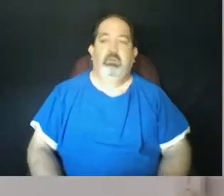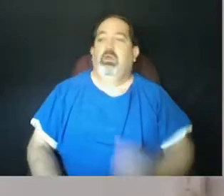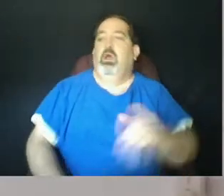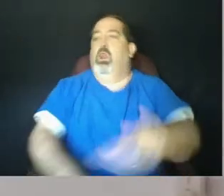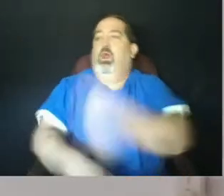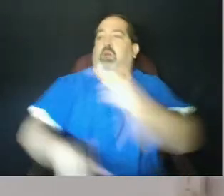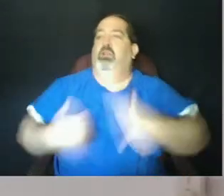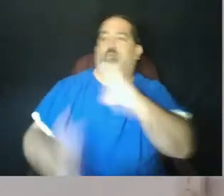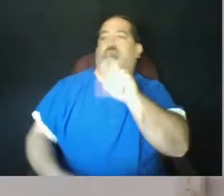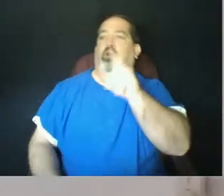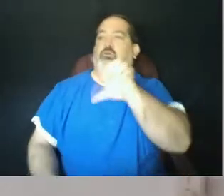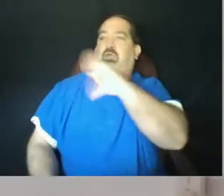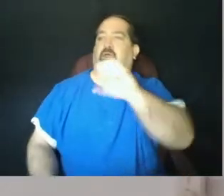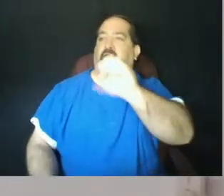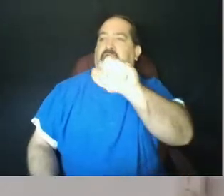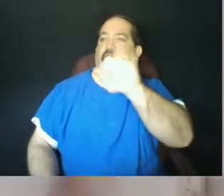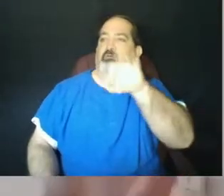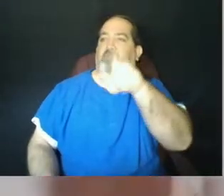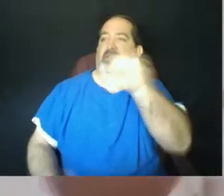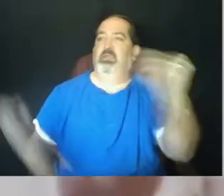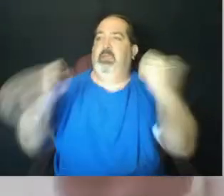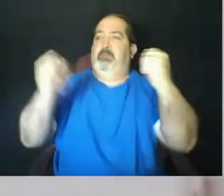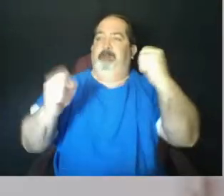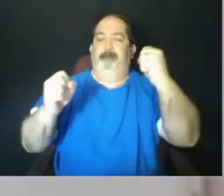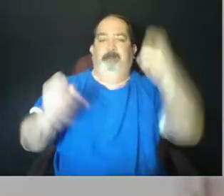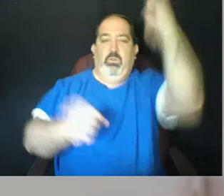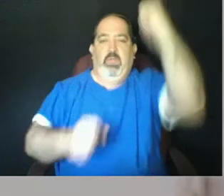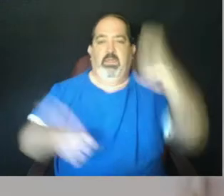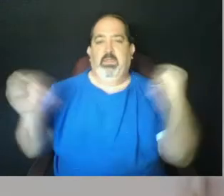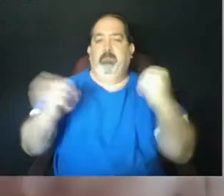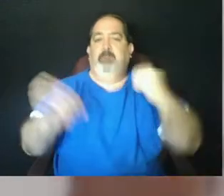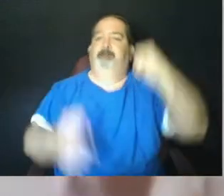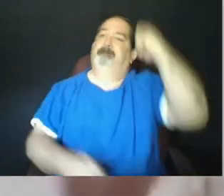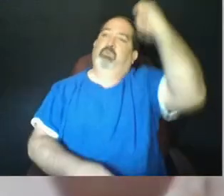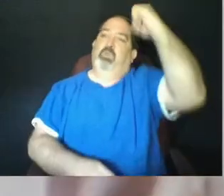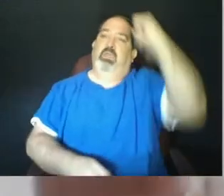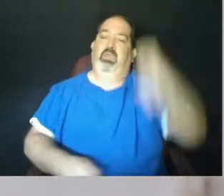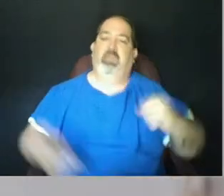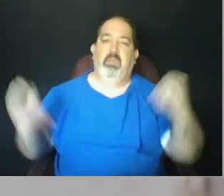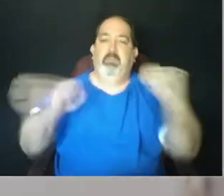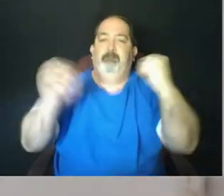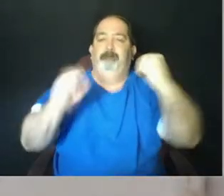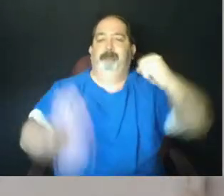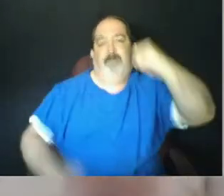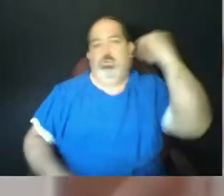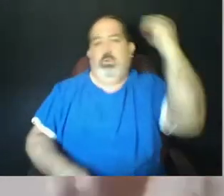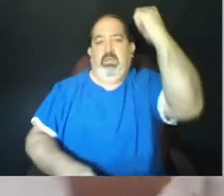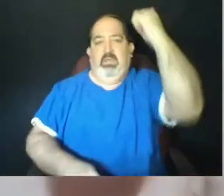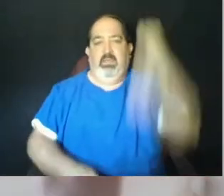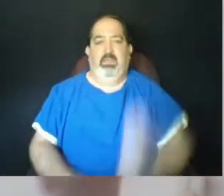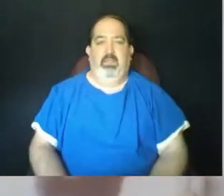Long live Connor and Seraphina! Hip hip! Hip hip! Hip hip!